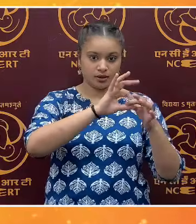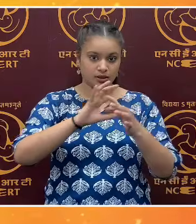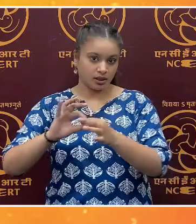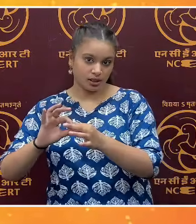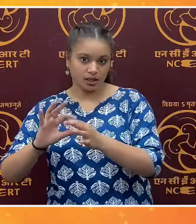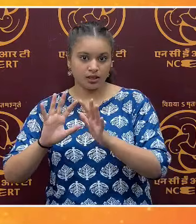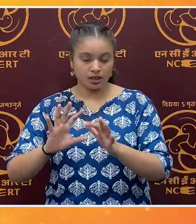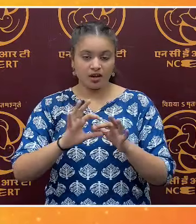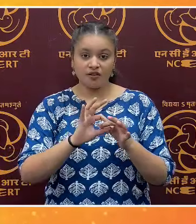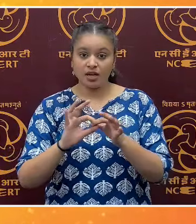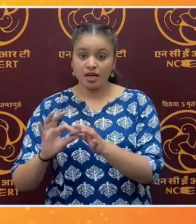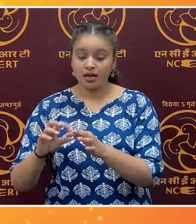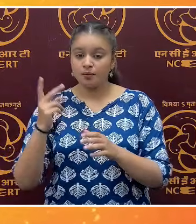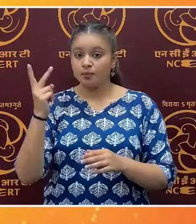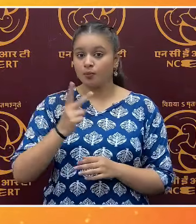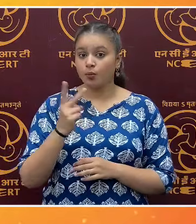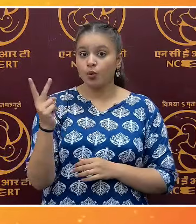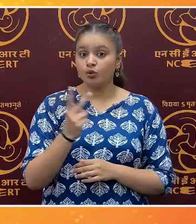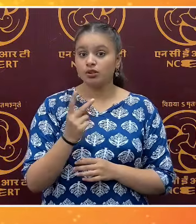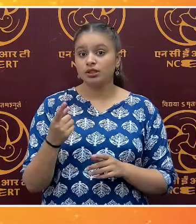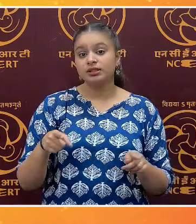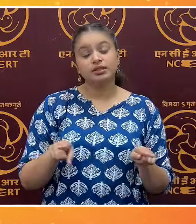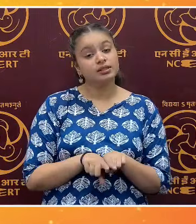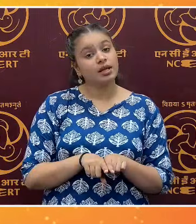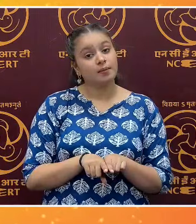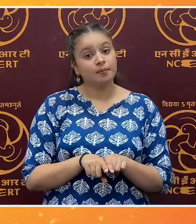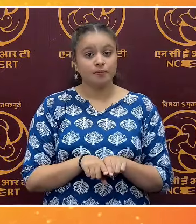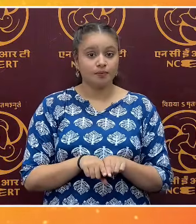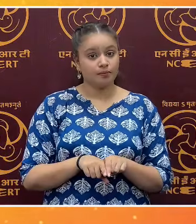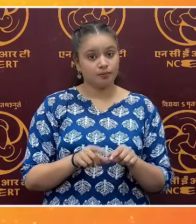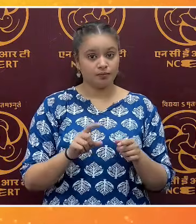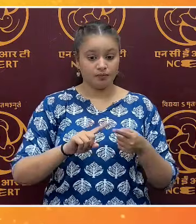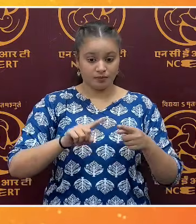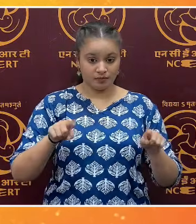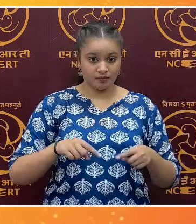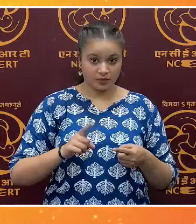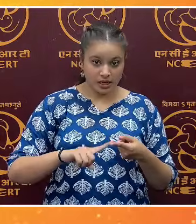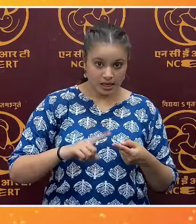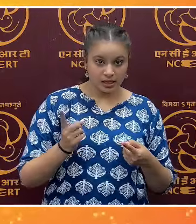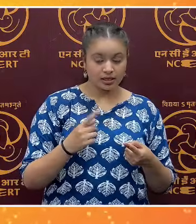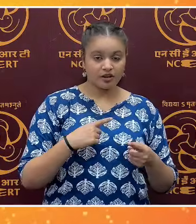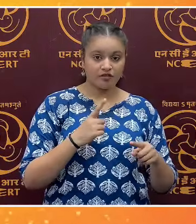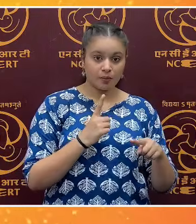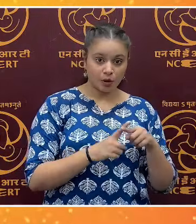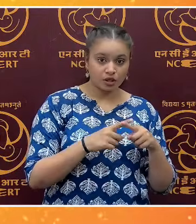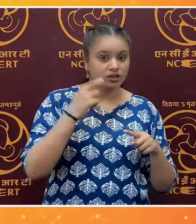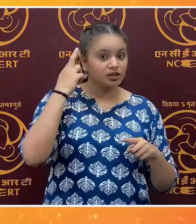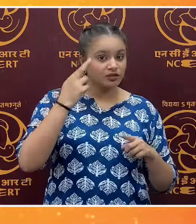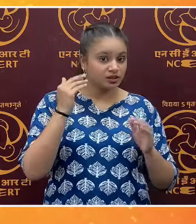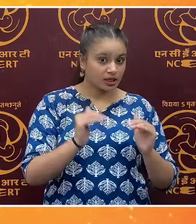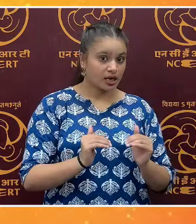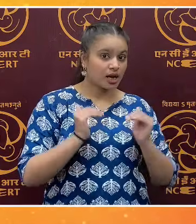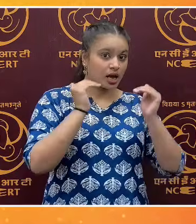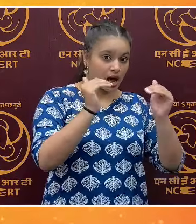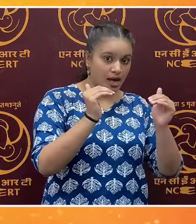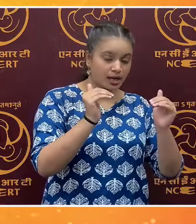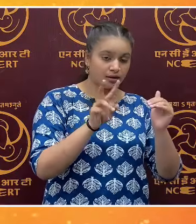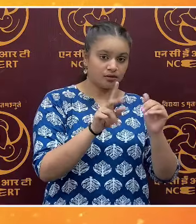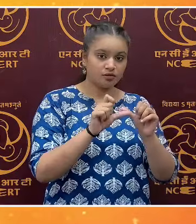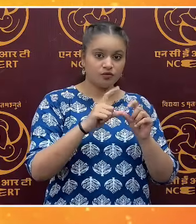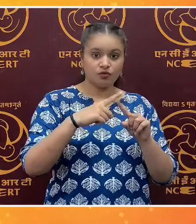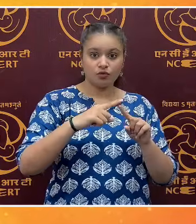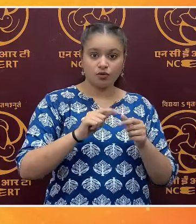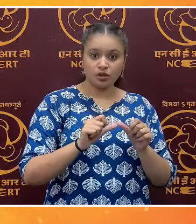Okay, and both have the same, both will have same current, positive, because high voltage is the live wire and low voltage